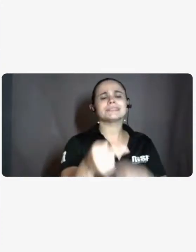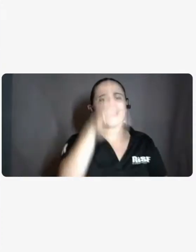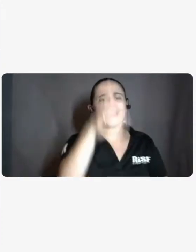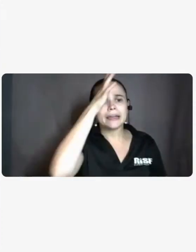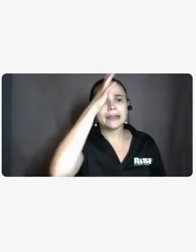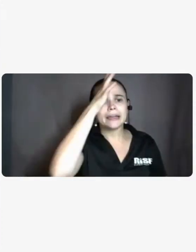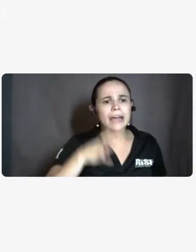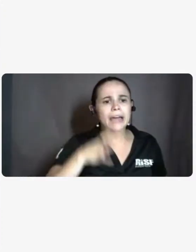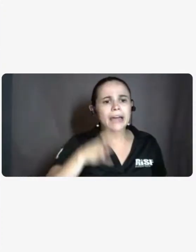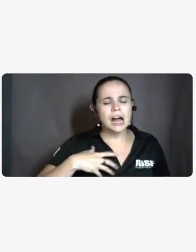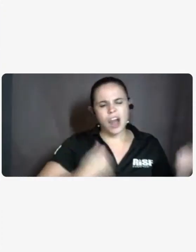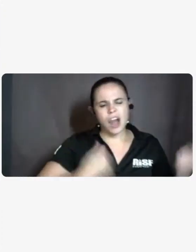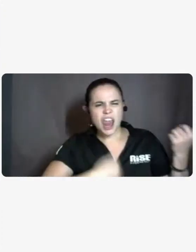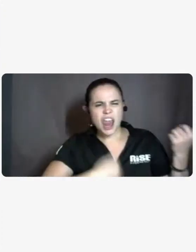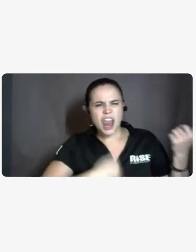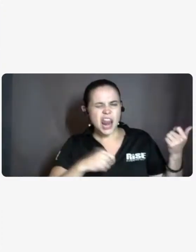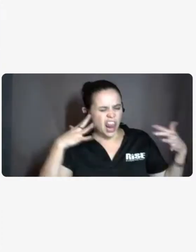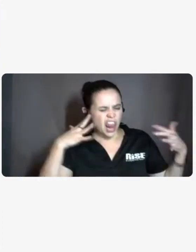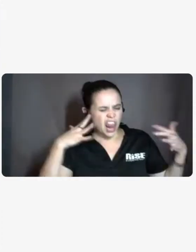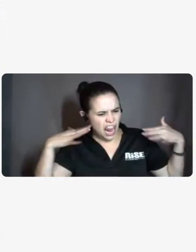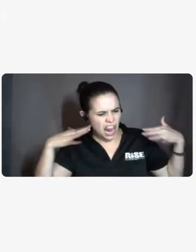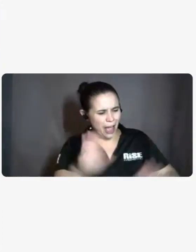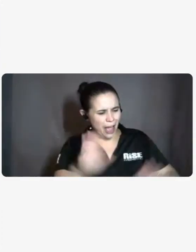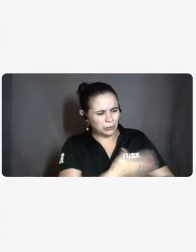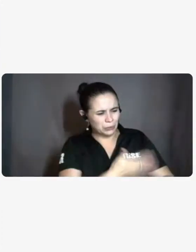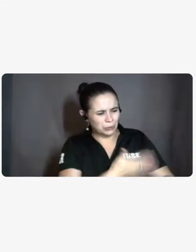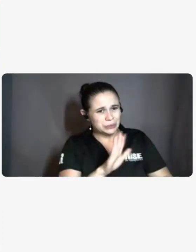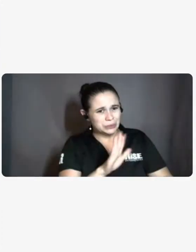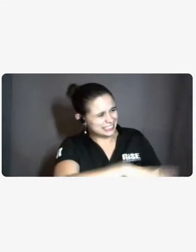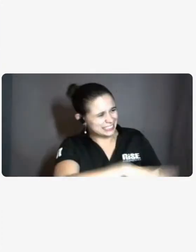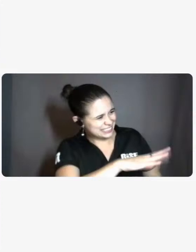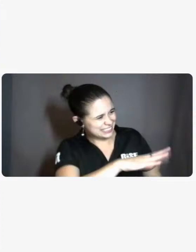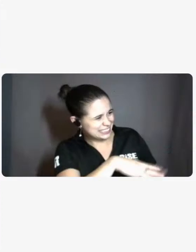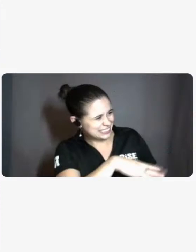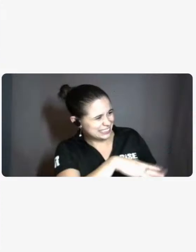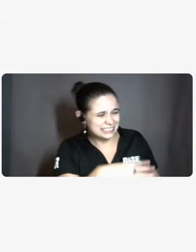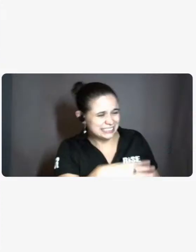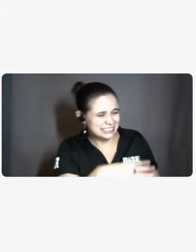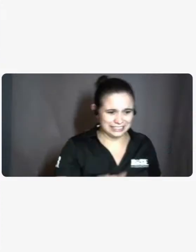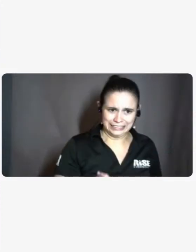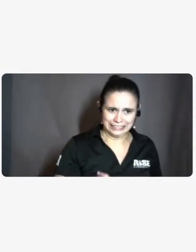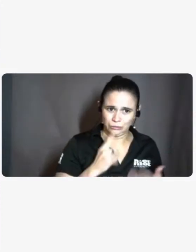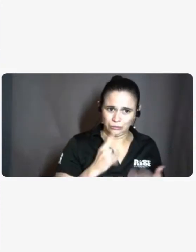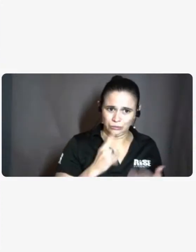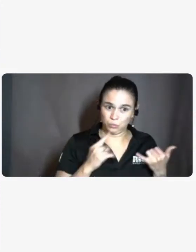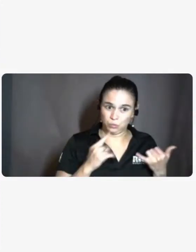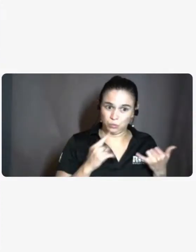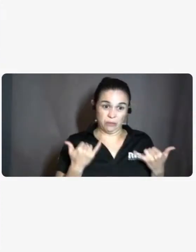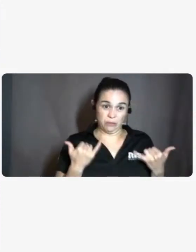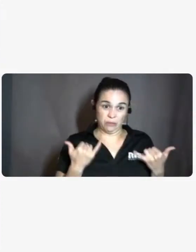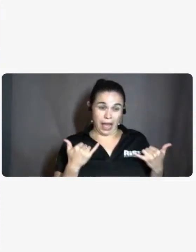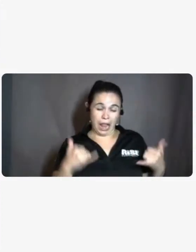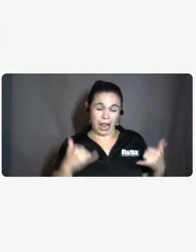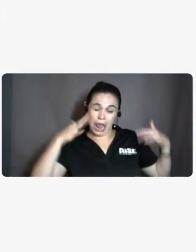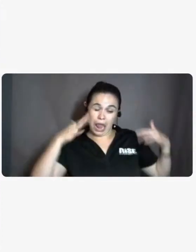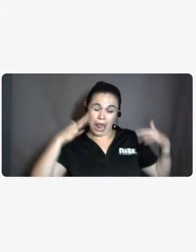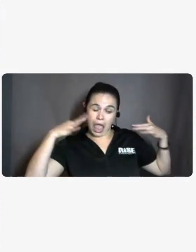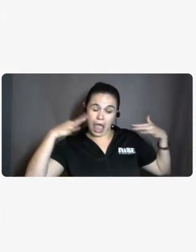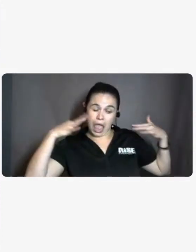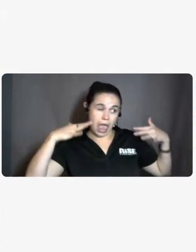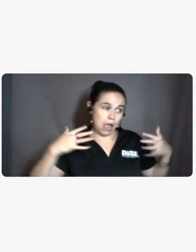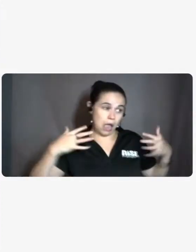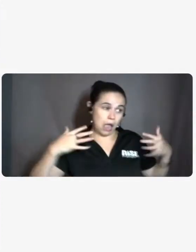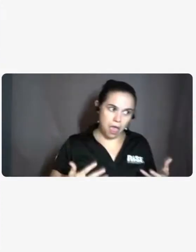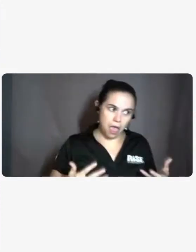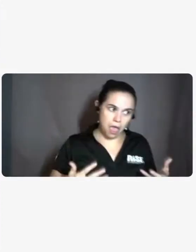not such a good idea to play the loud heavy metal music that you don't particularly like. And the family